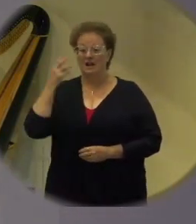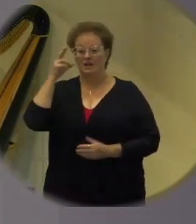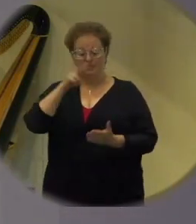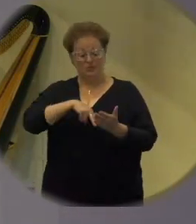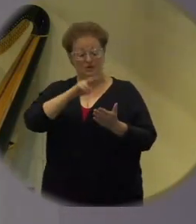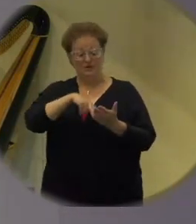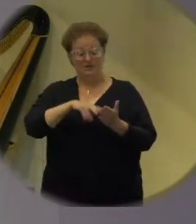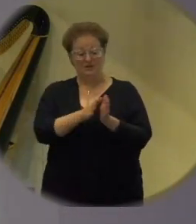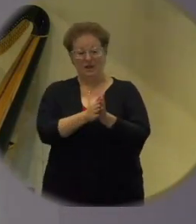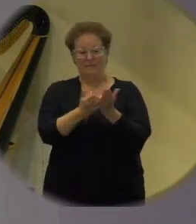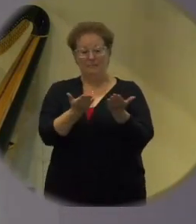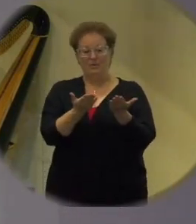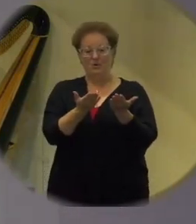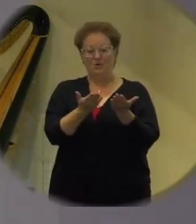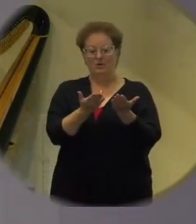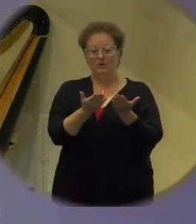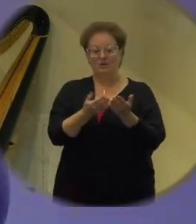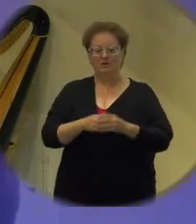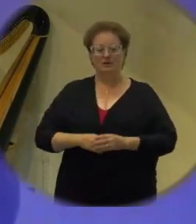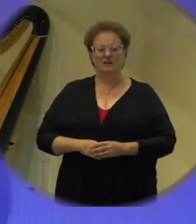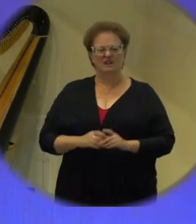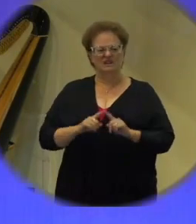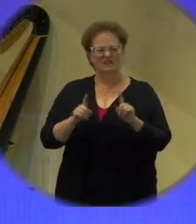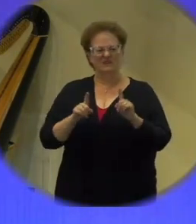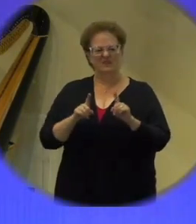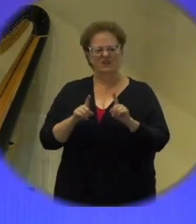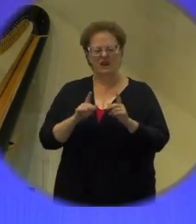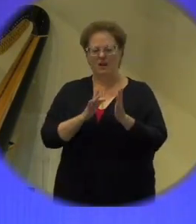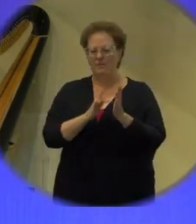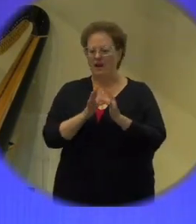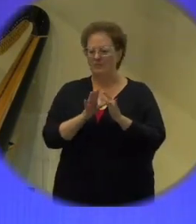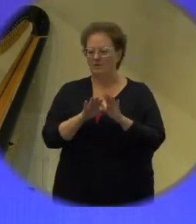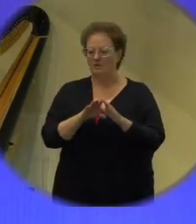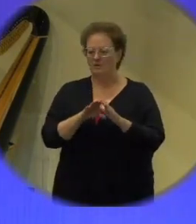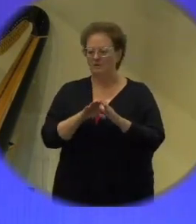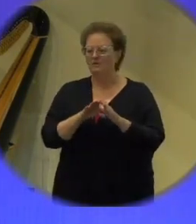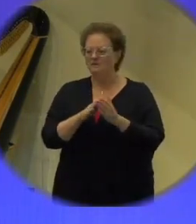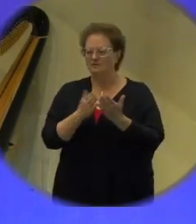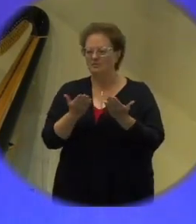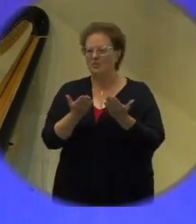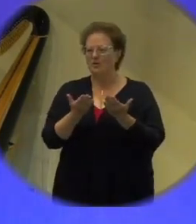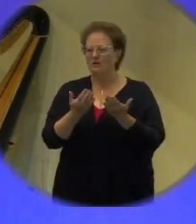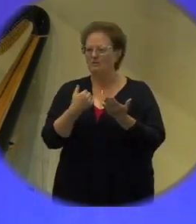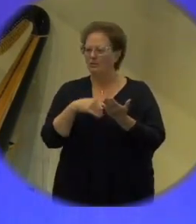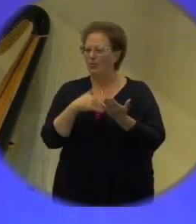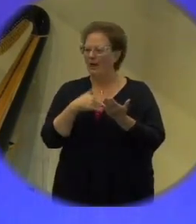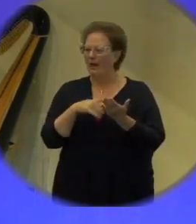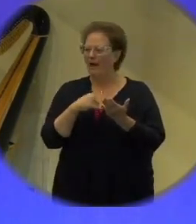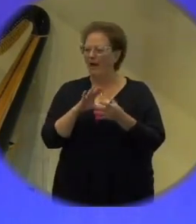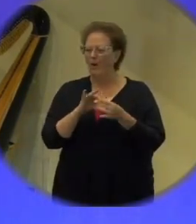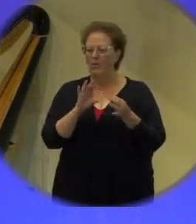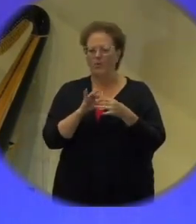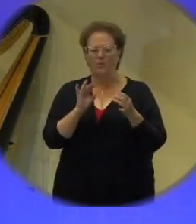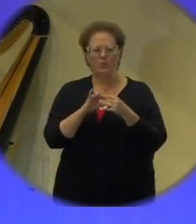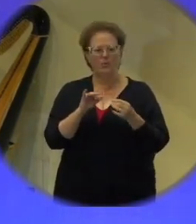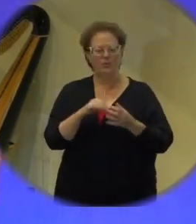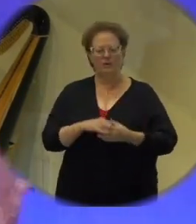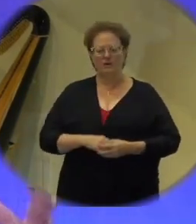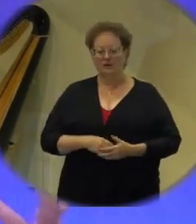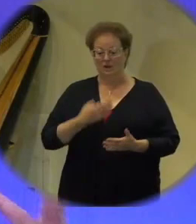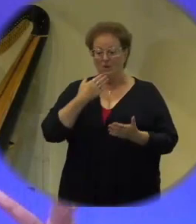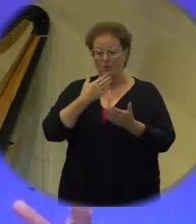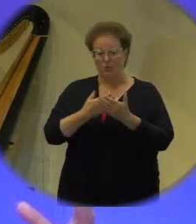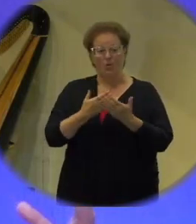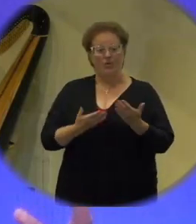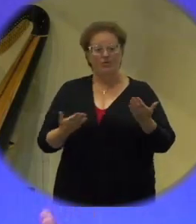book of Esther, when you read Shadrach, Meshach, Abednego, Daniel, this is dramatic stuff. This is what happens sometimes when even the